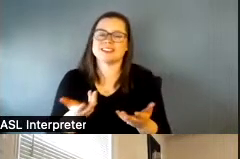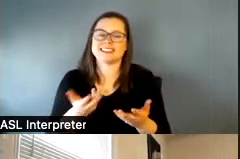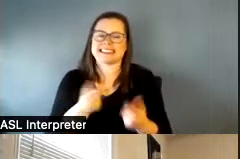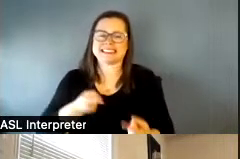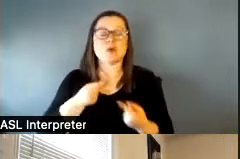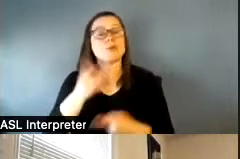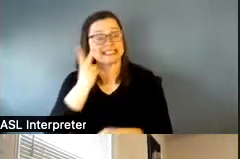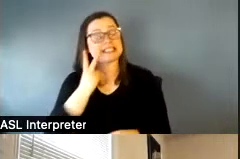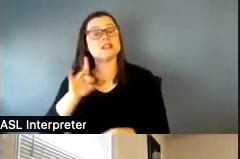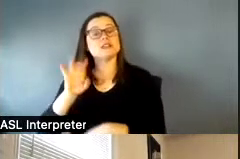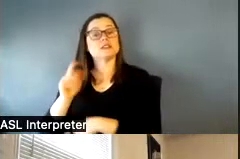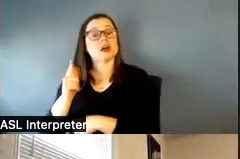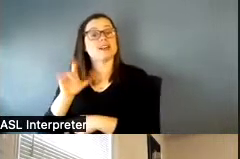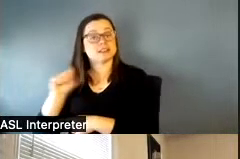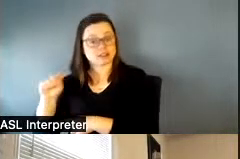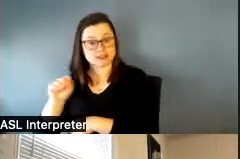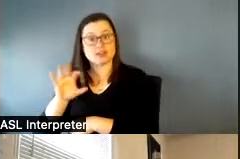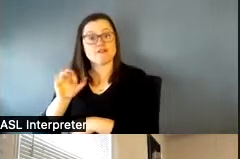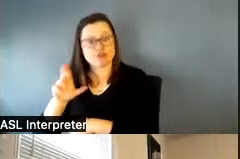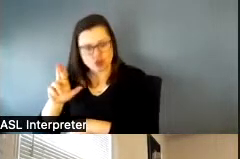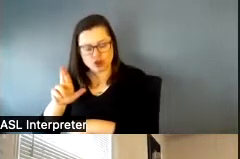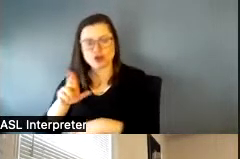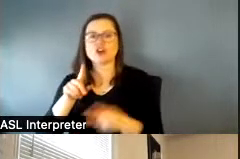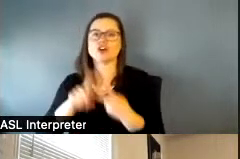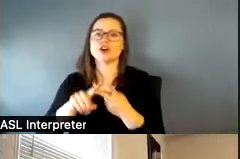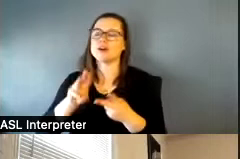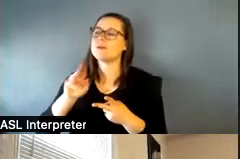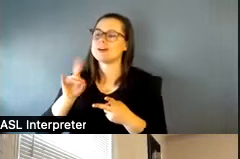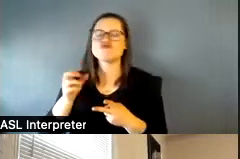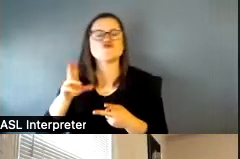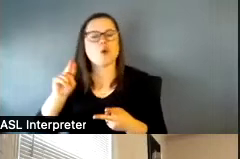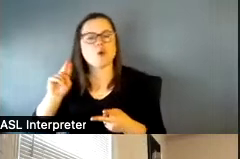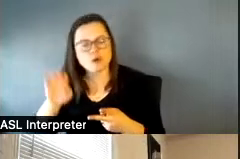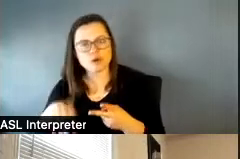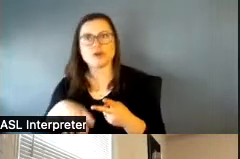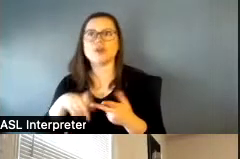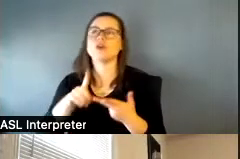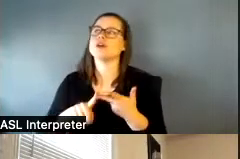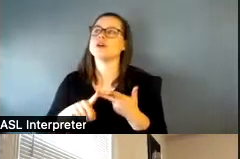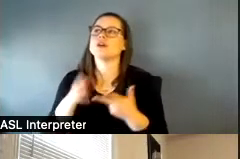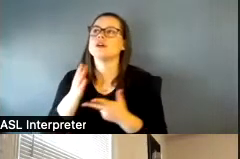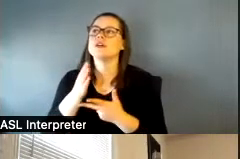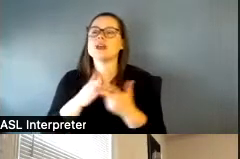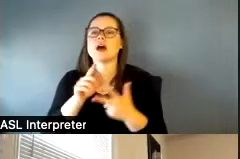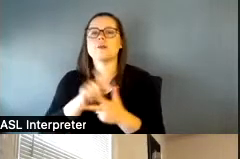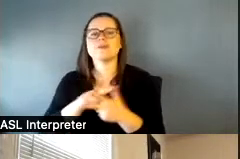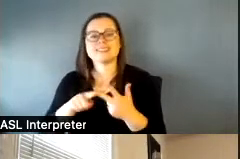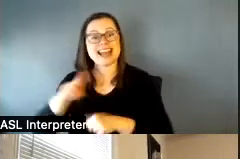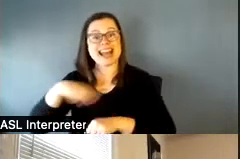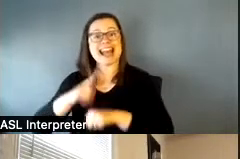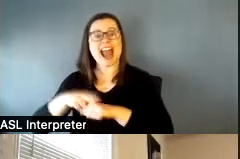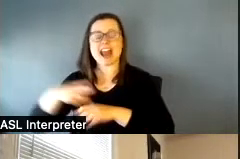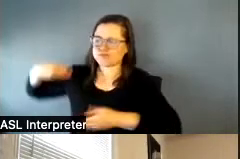firs, and we see some madrones, we see, some of the native